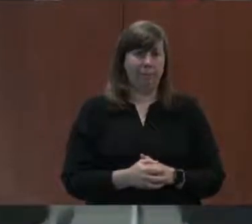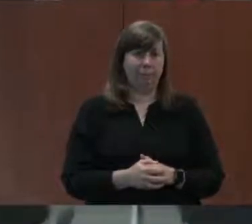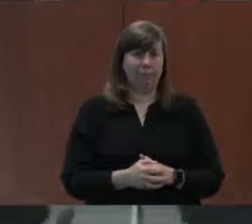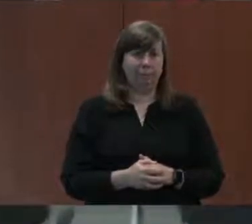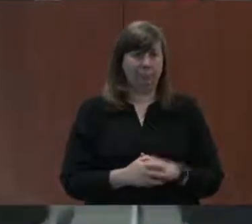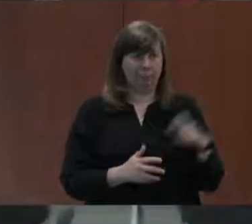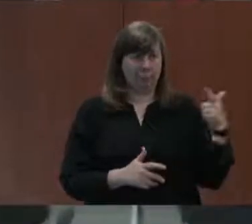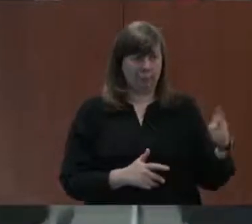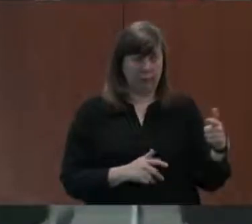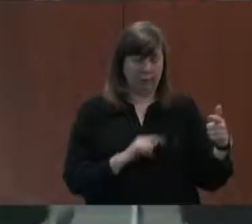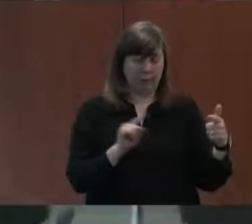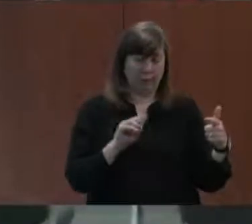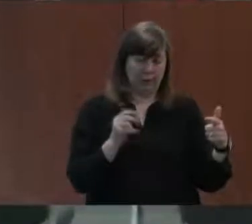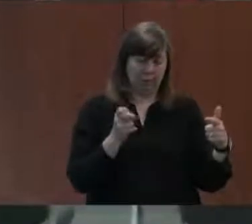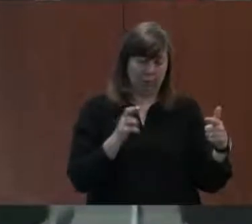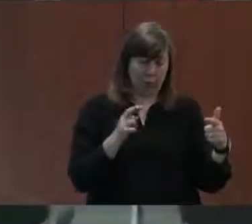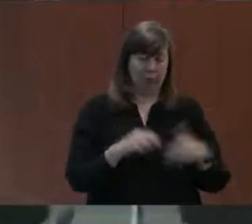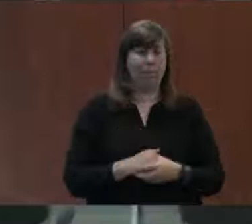Is there a second? Second.